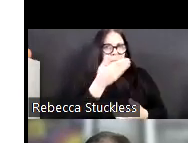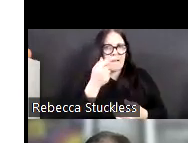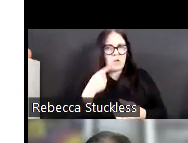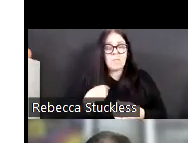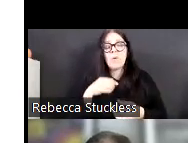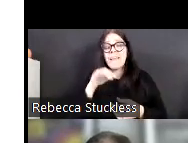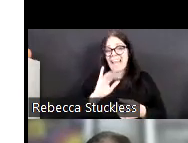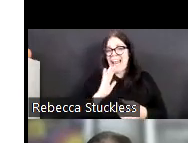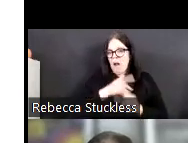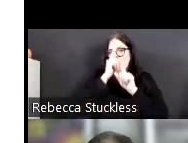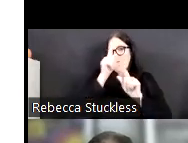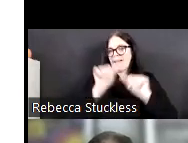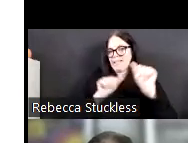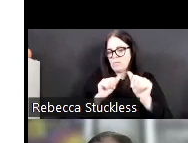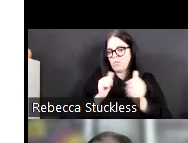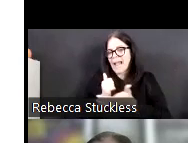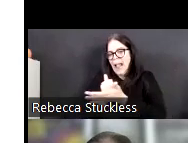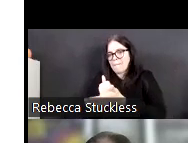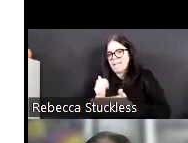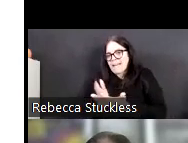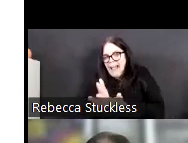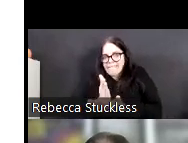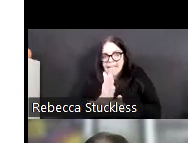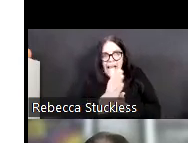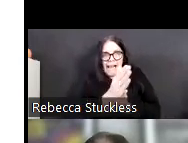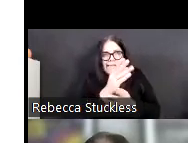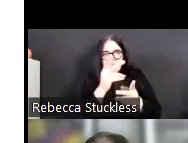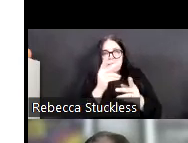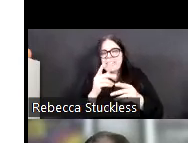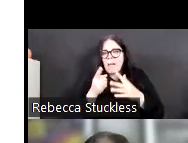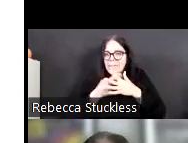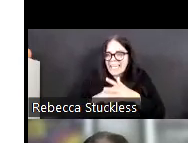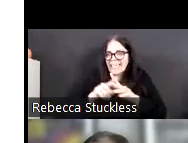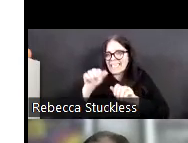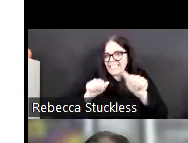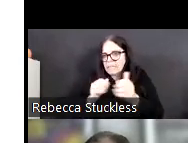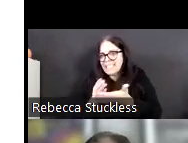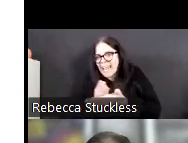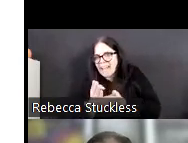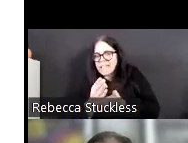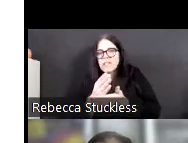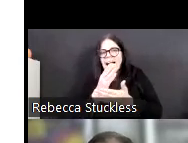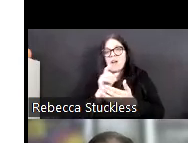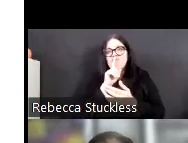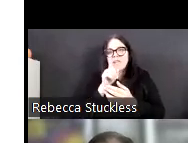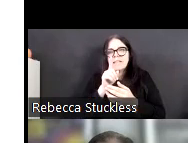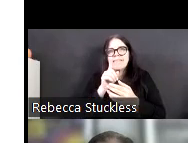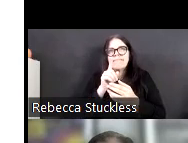assessment for, is that navigation piece, initial assessment, and ultimately kind of that educational